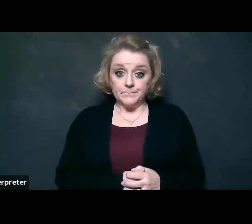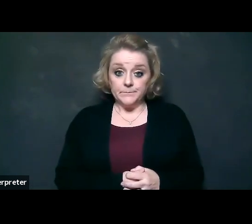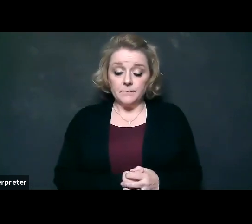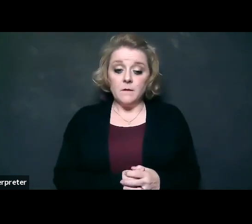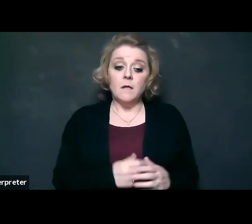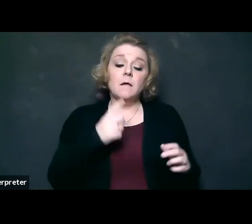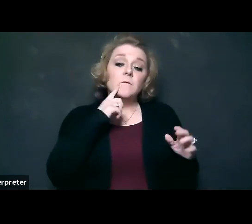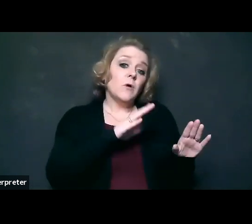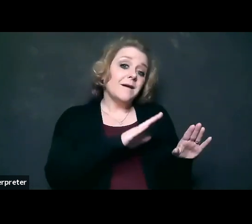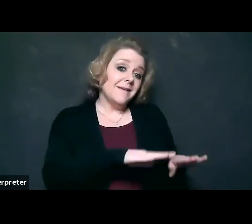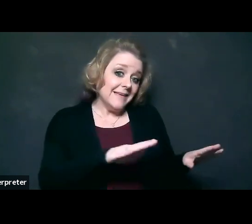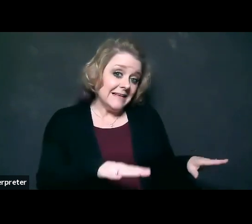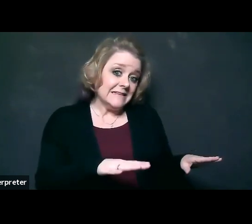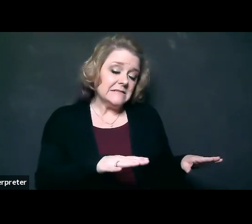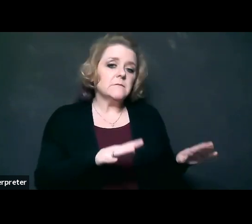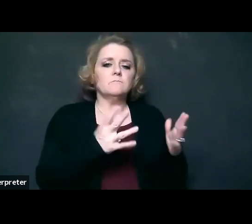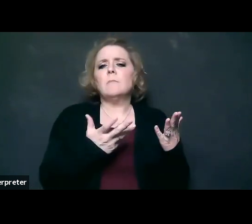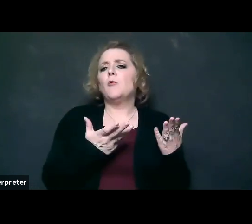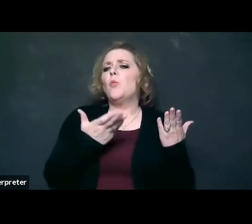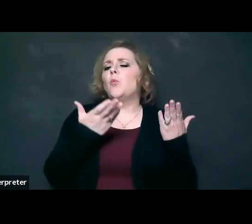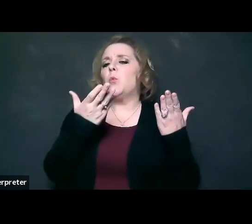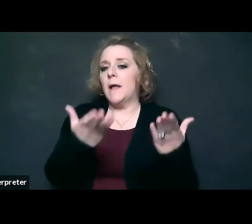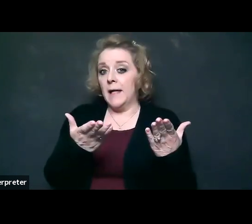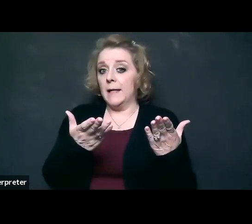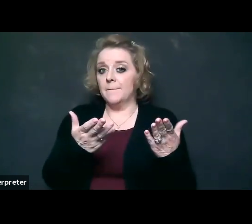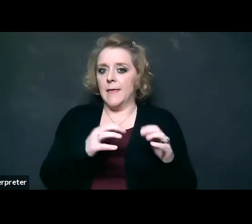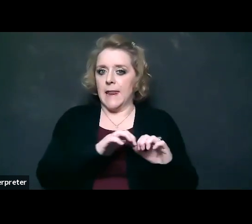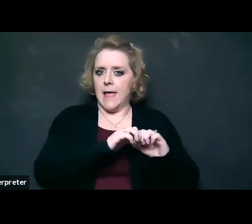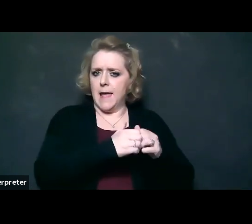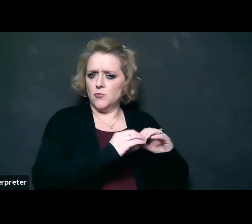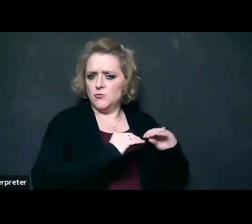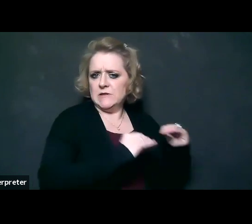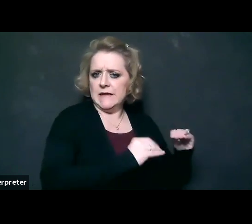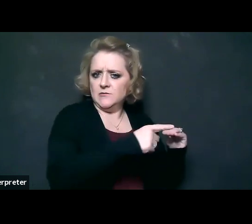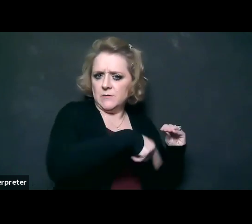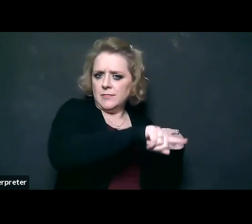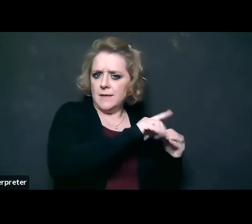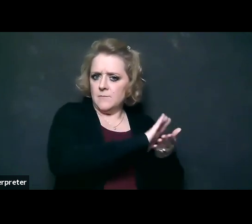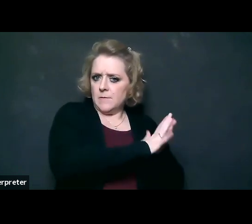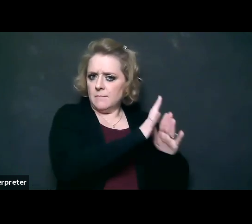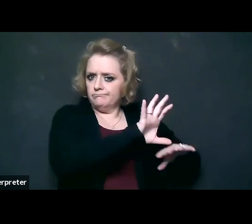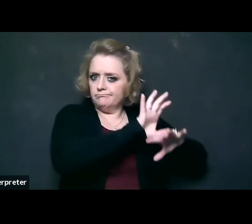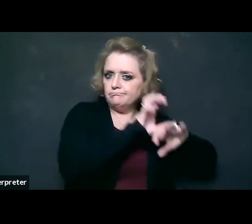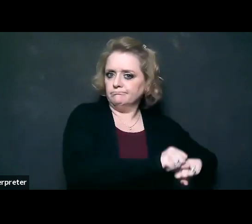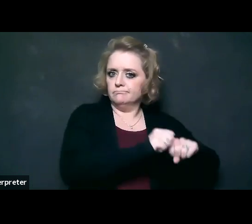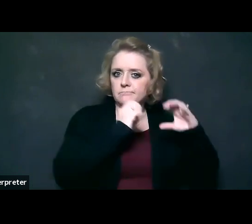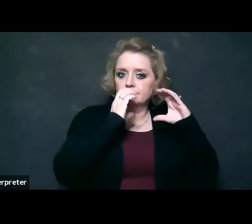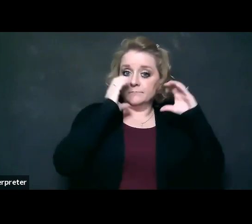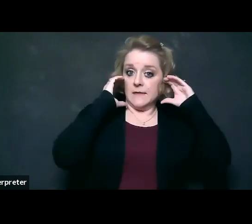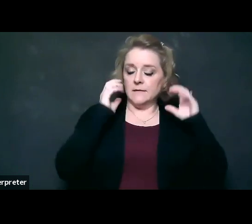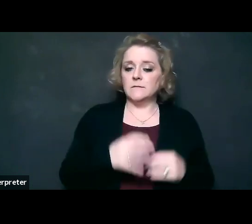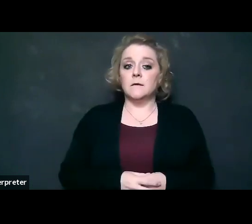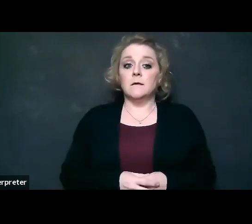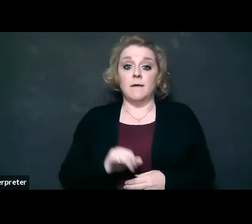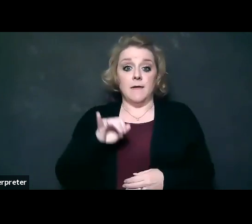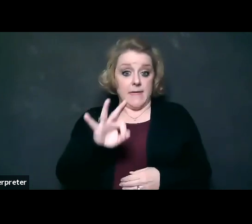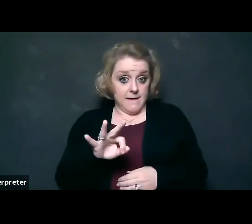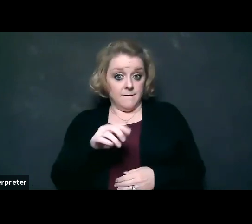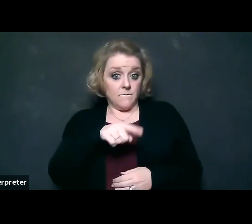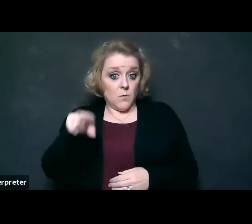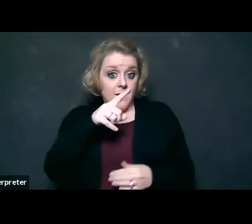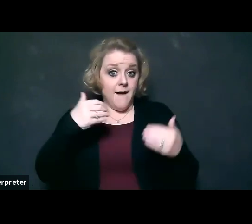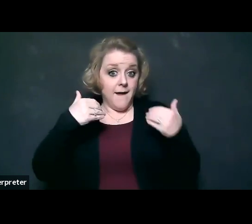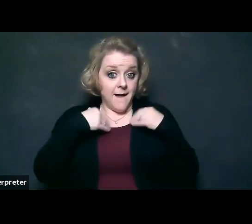a couple things that I recommend people that they get kids in a habit to is that, once again, that if we think we have a mask, we need to walk